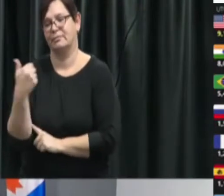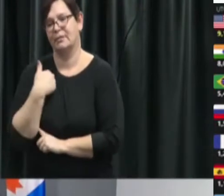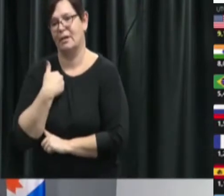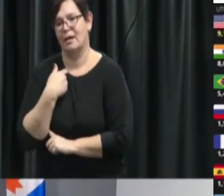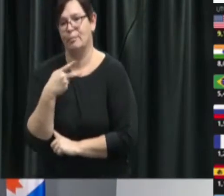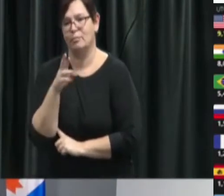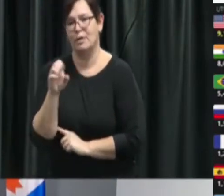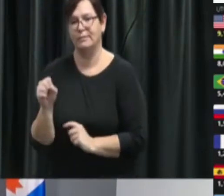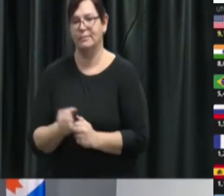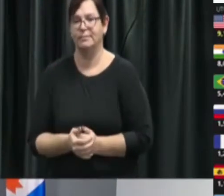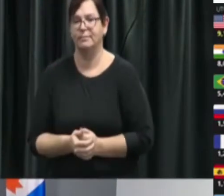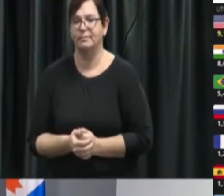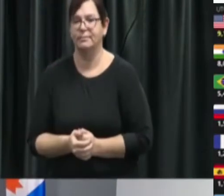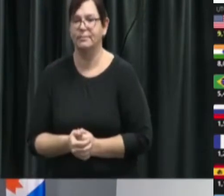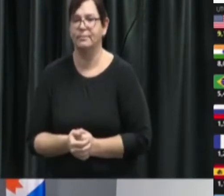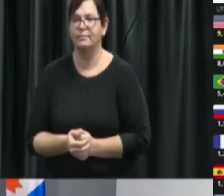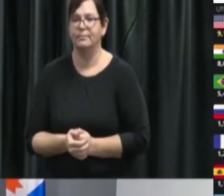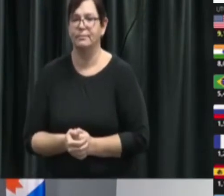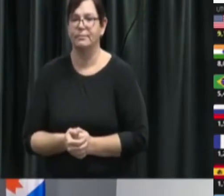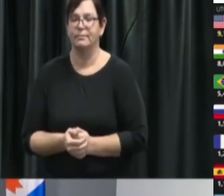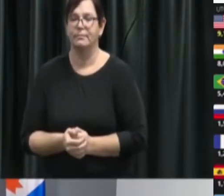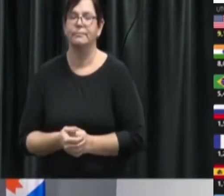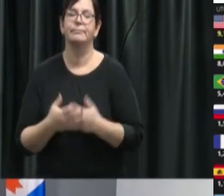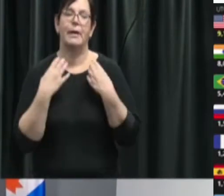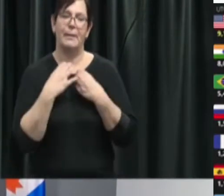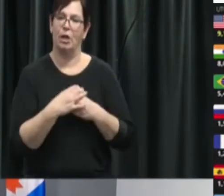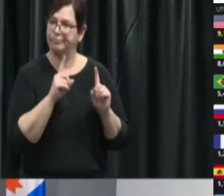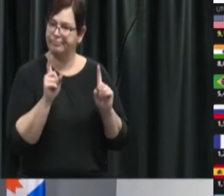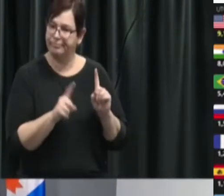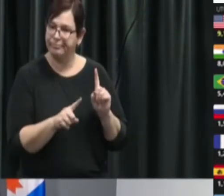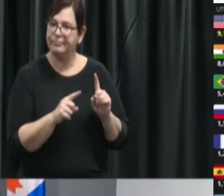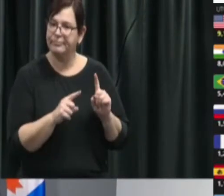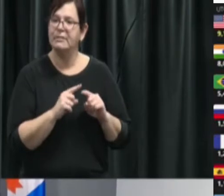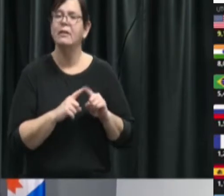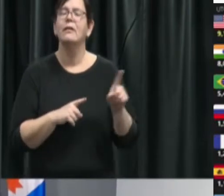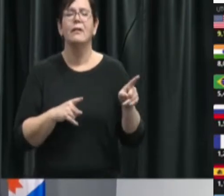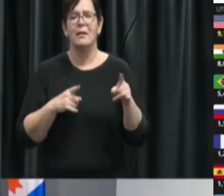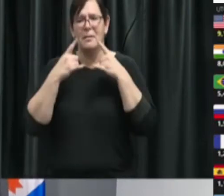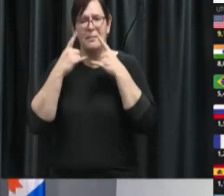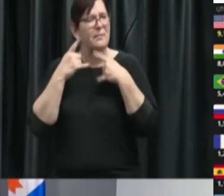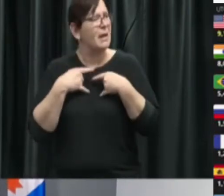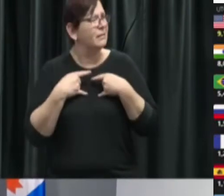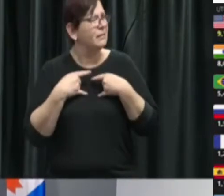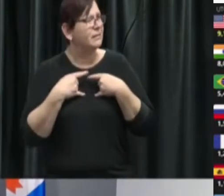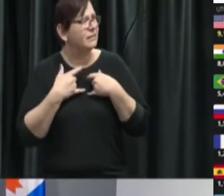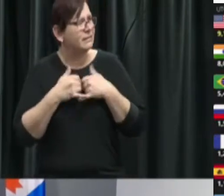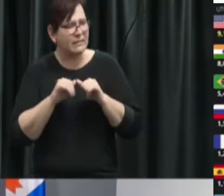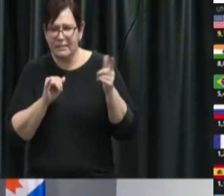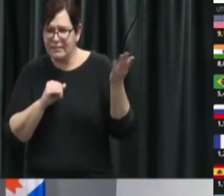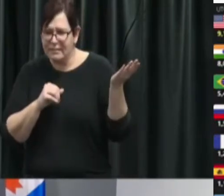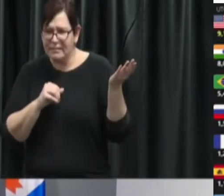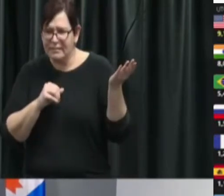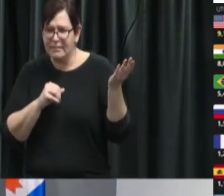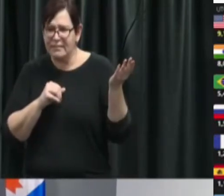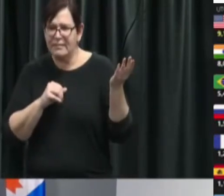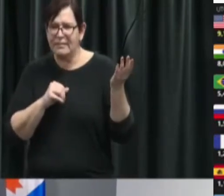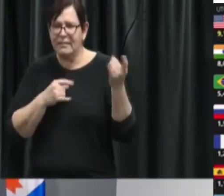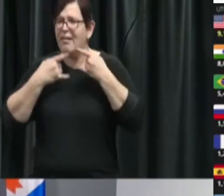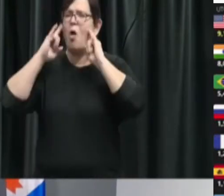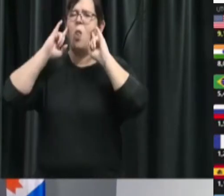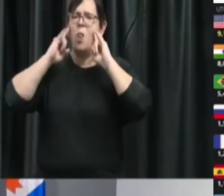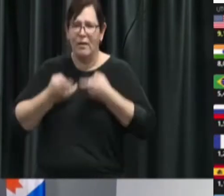Mayor, this question's also for you before you put that mask on. You just spoke about trying to come up with a plan